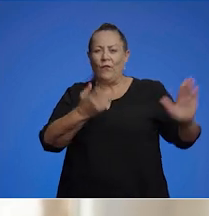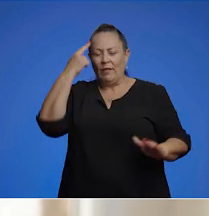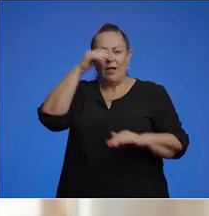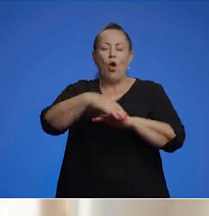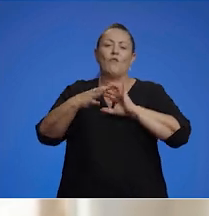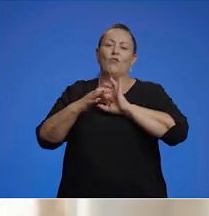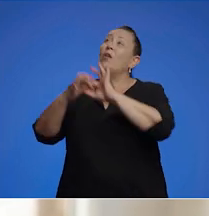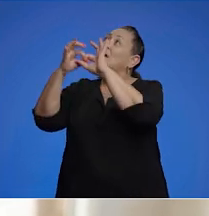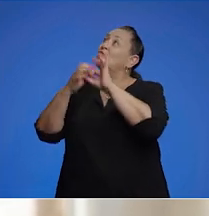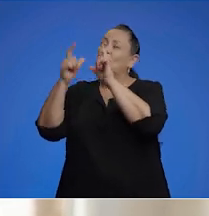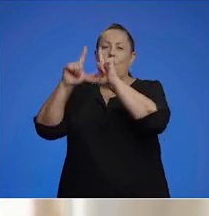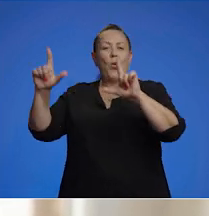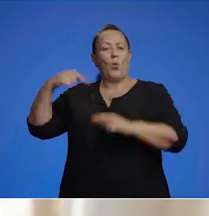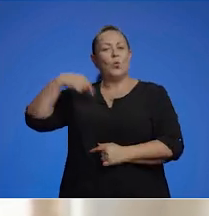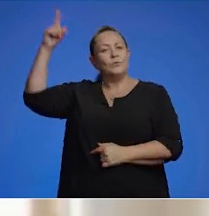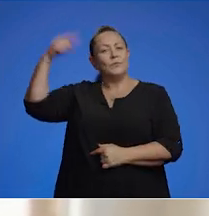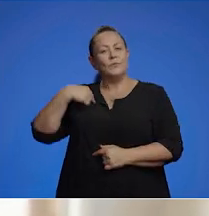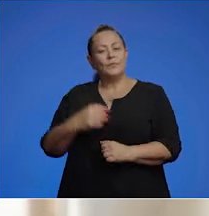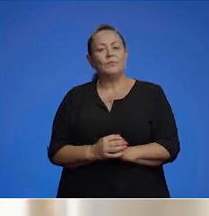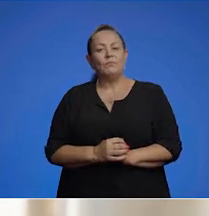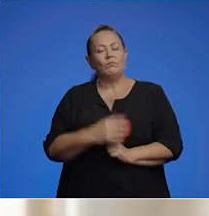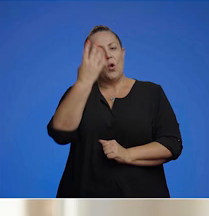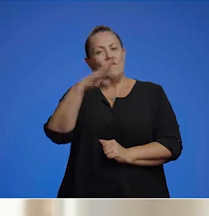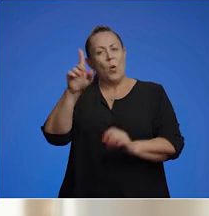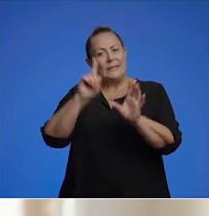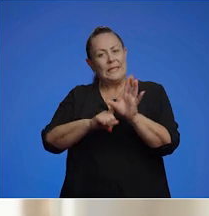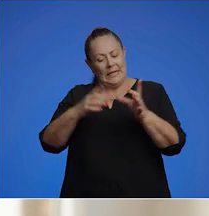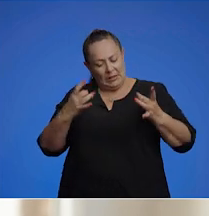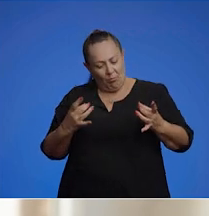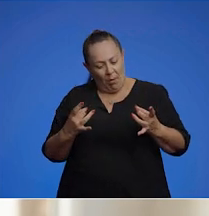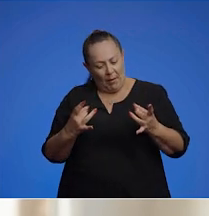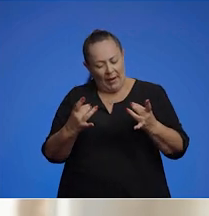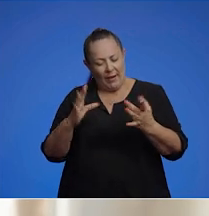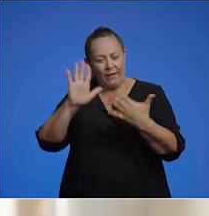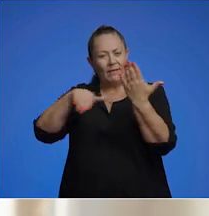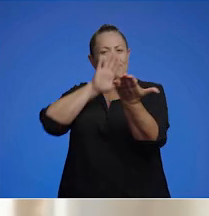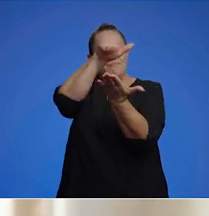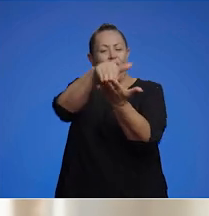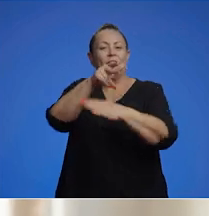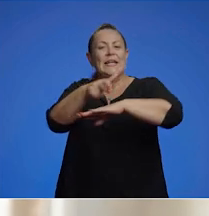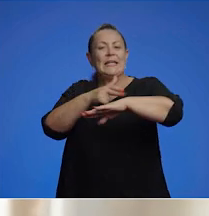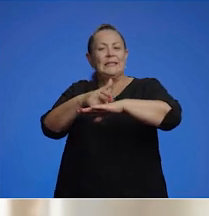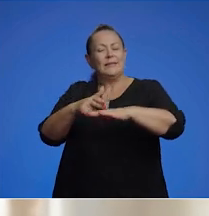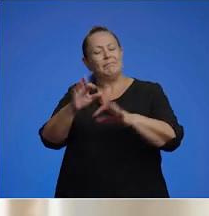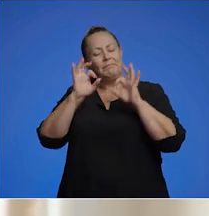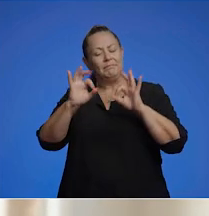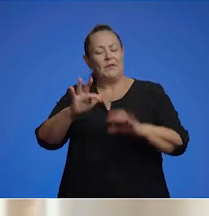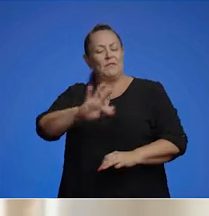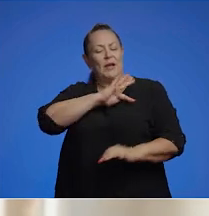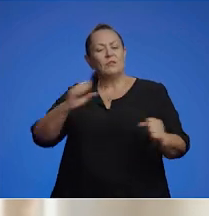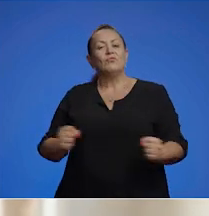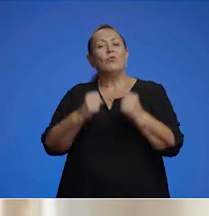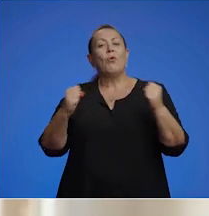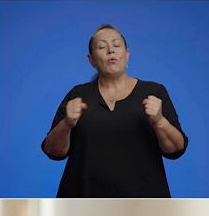our relationship with our Lord. The 40 days that we spend in preparation for the pinnacle of our faith, which is Easter, is